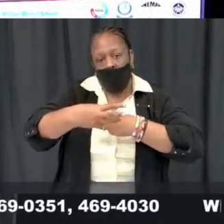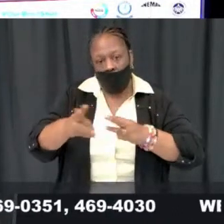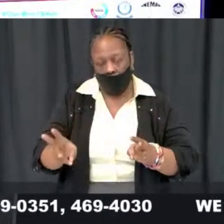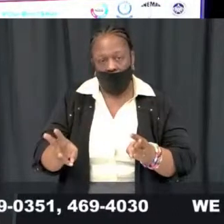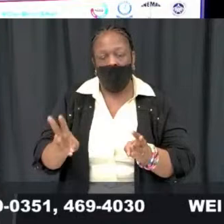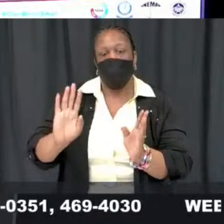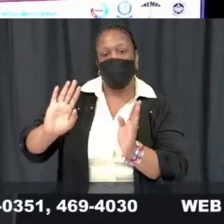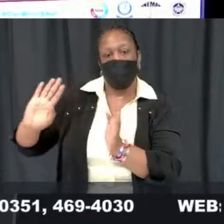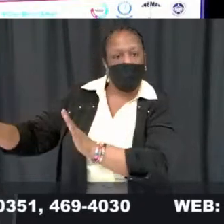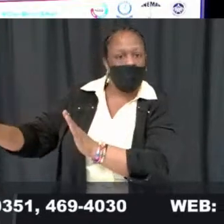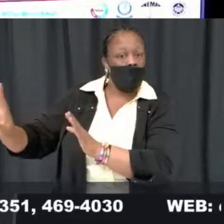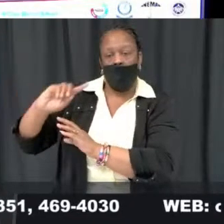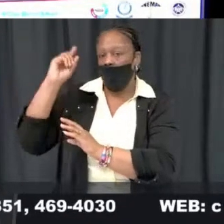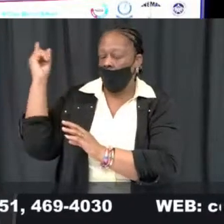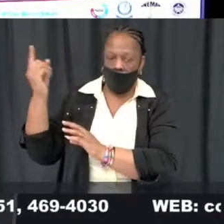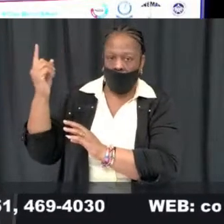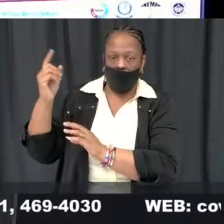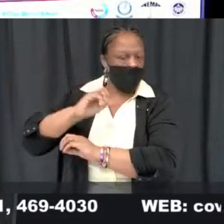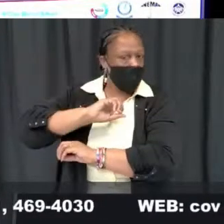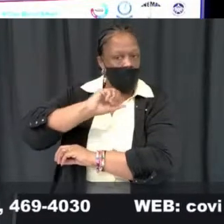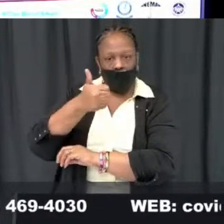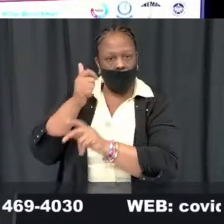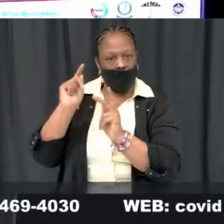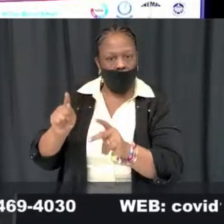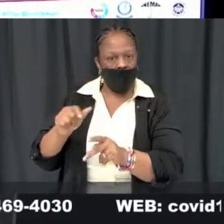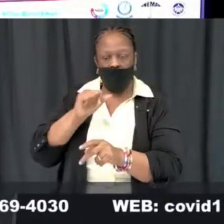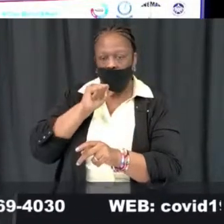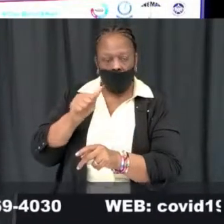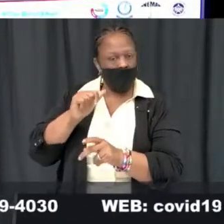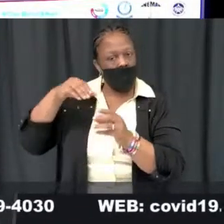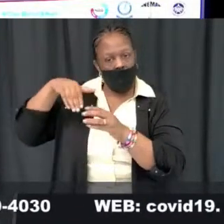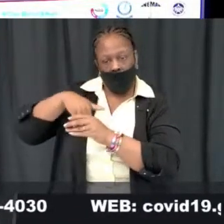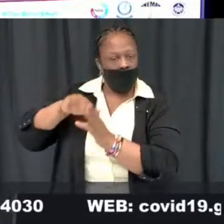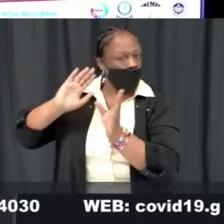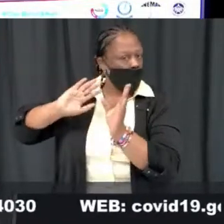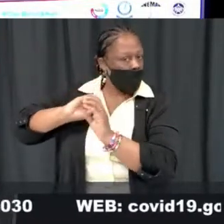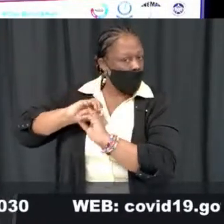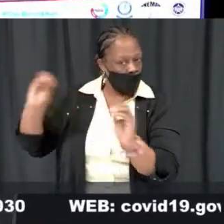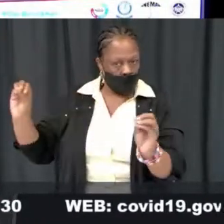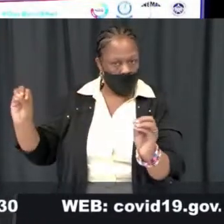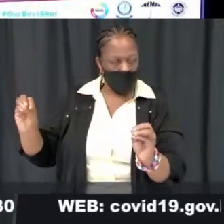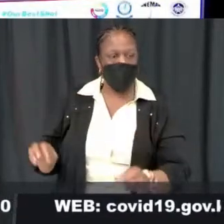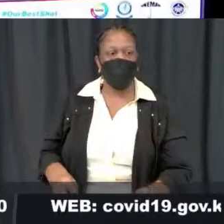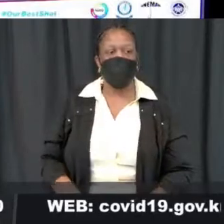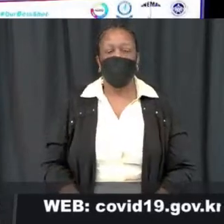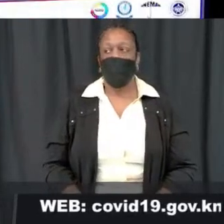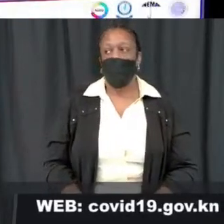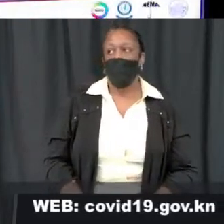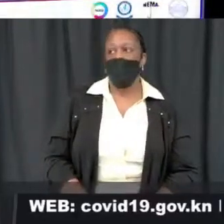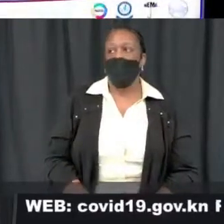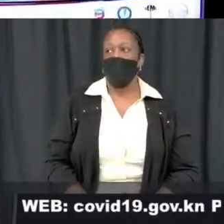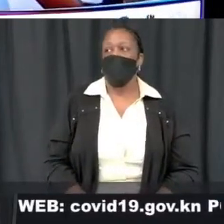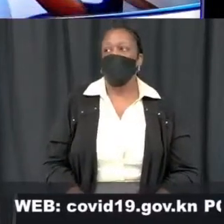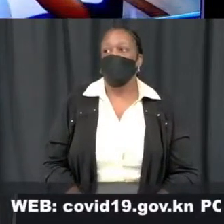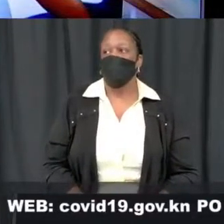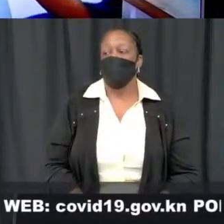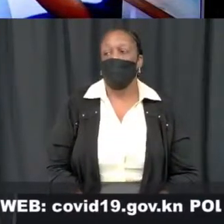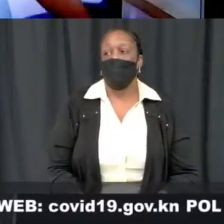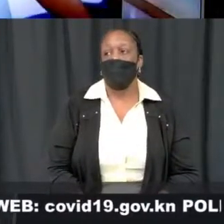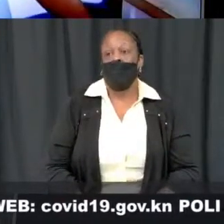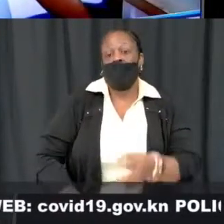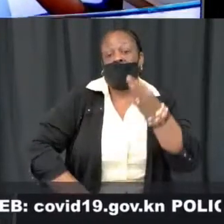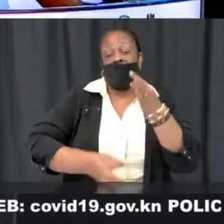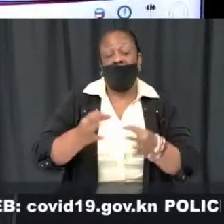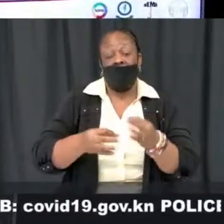if we needed to, if there was a need that arose. We have said here before too that